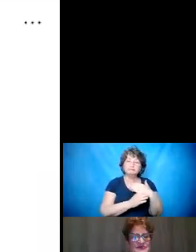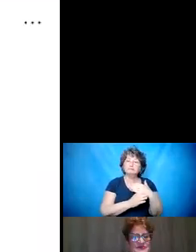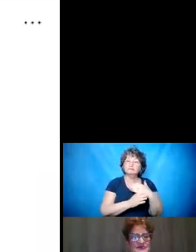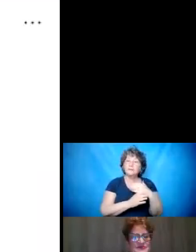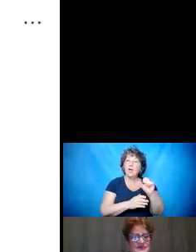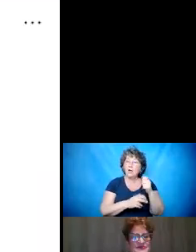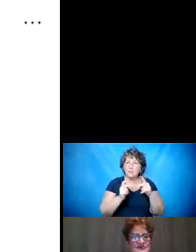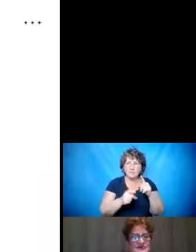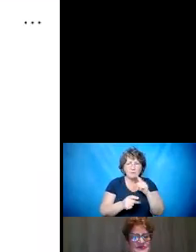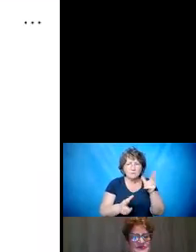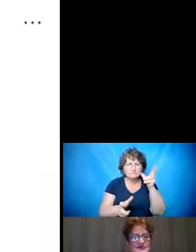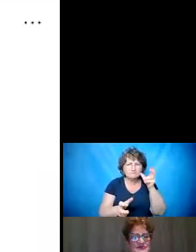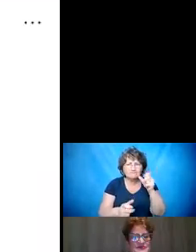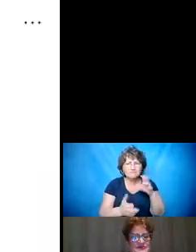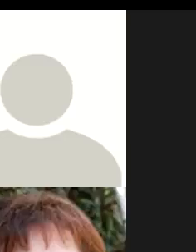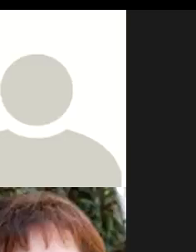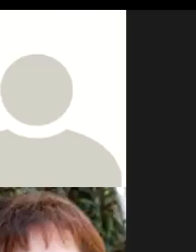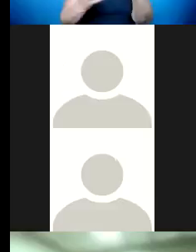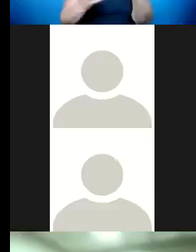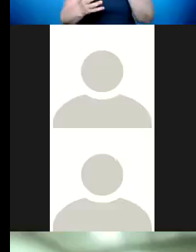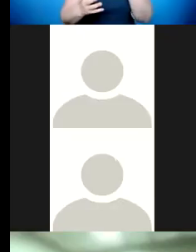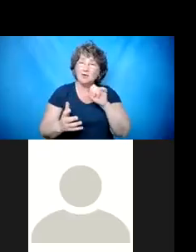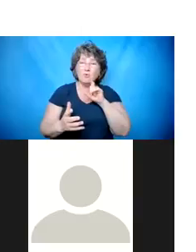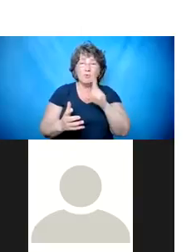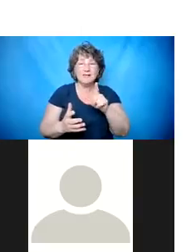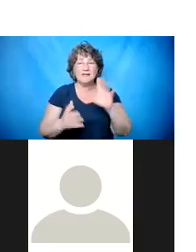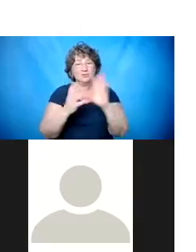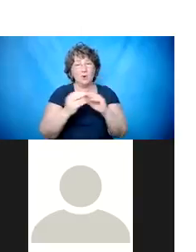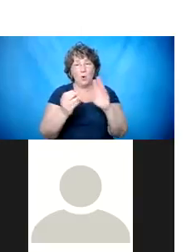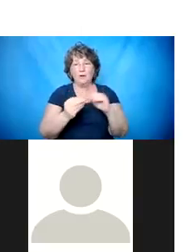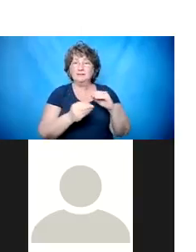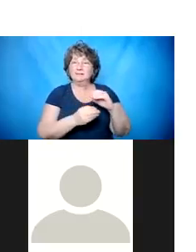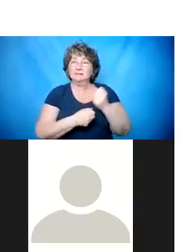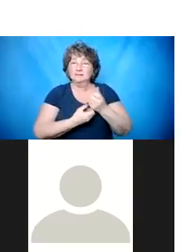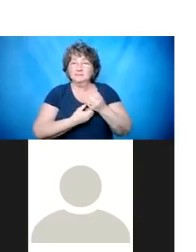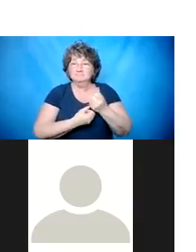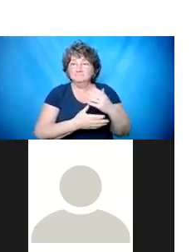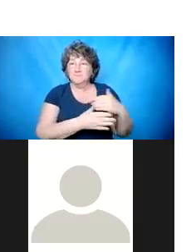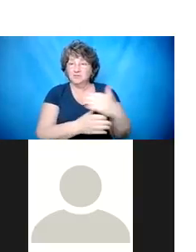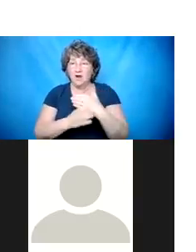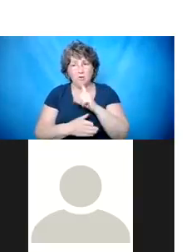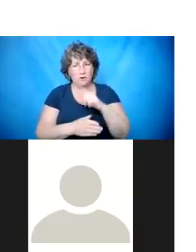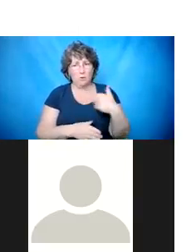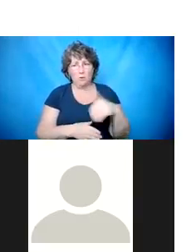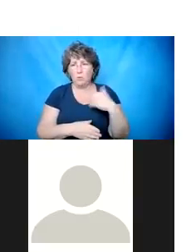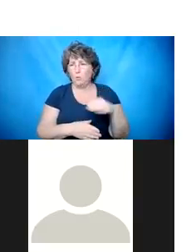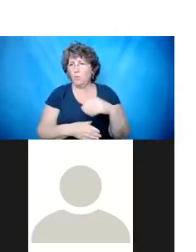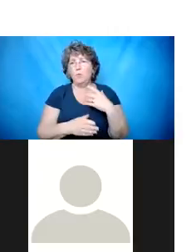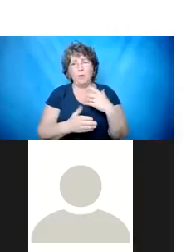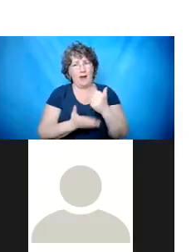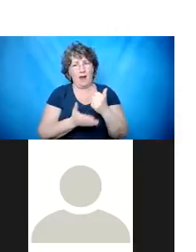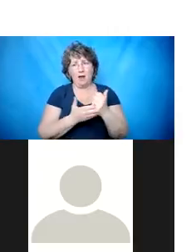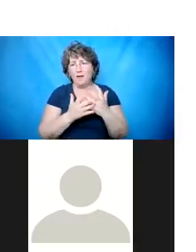think it really, sharing each other's stories really makes a huge impact. And now what I'd like to do is I'd like to